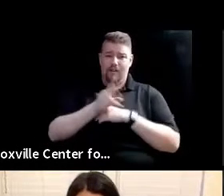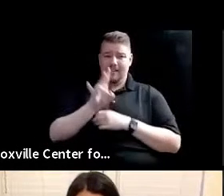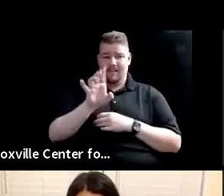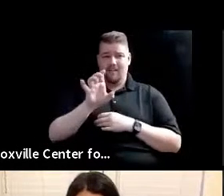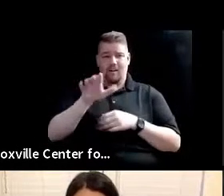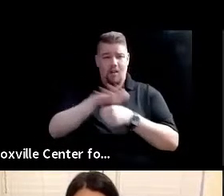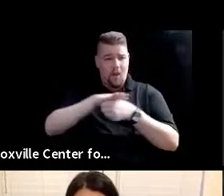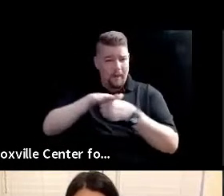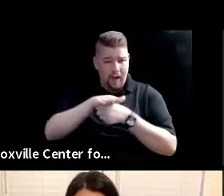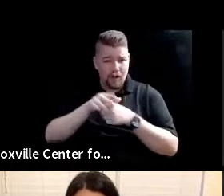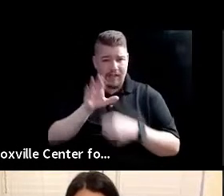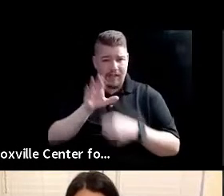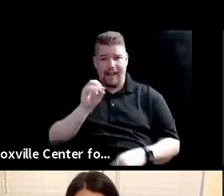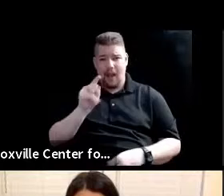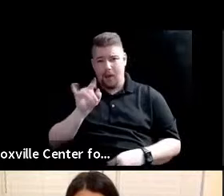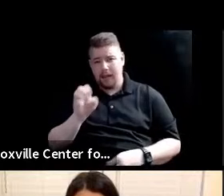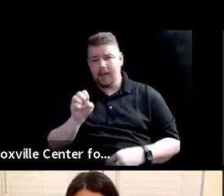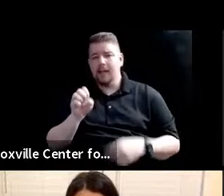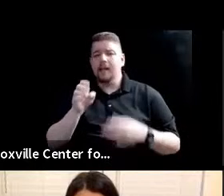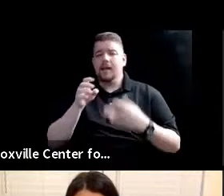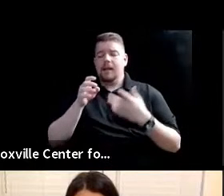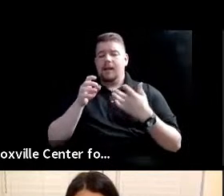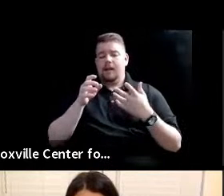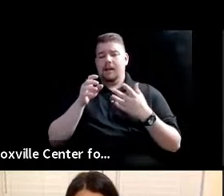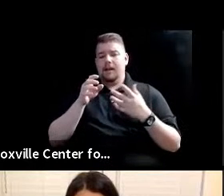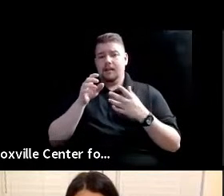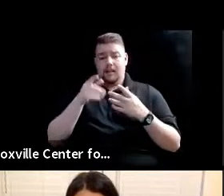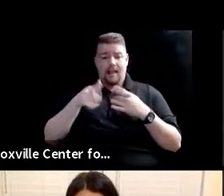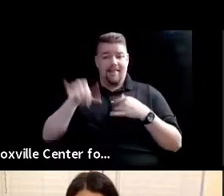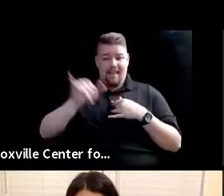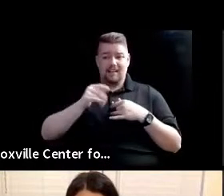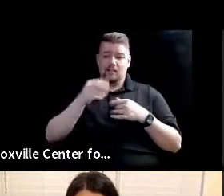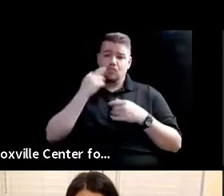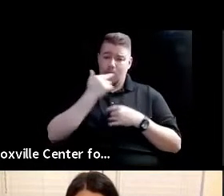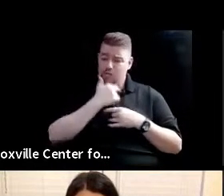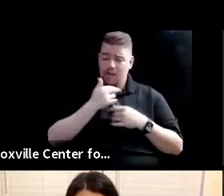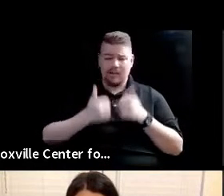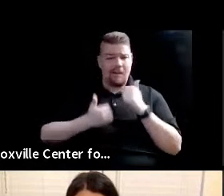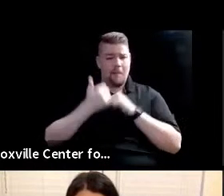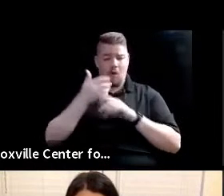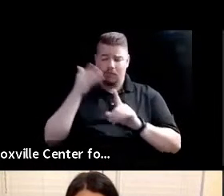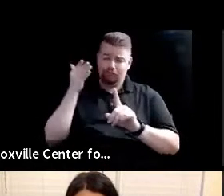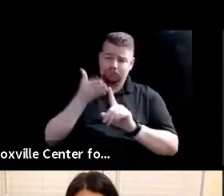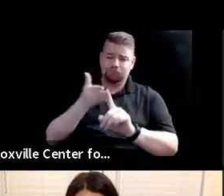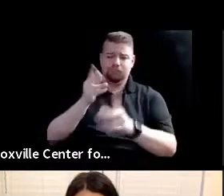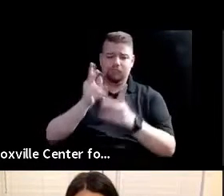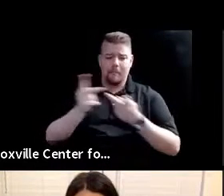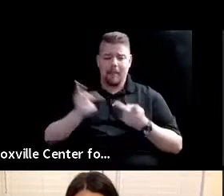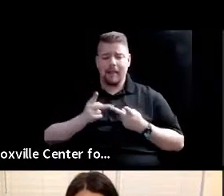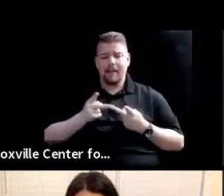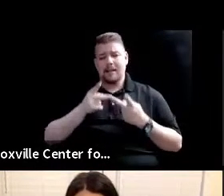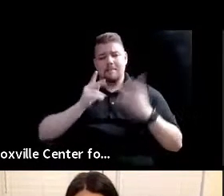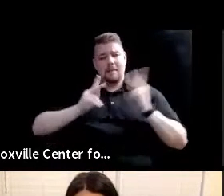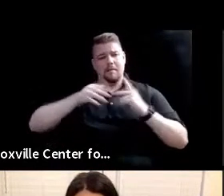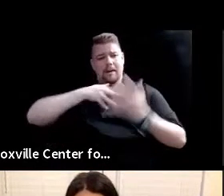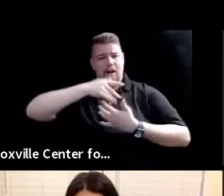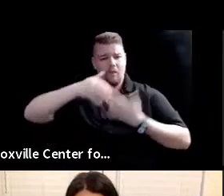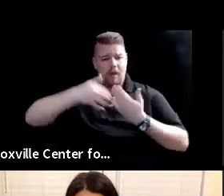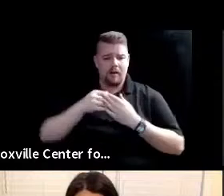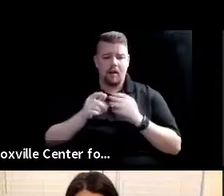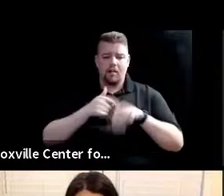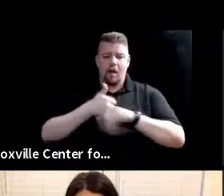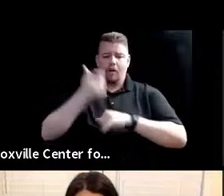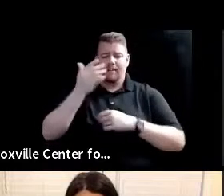in the county. It showed restaurants as the kind of the main place where people are interacting for more than